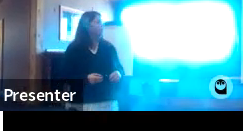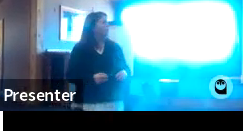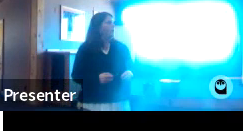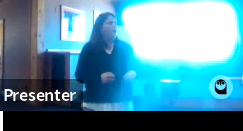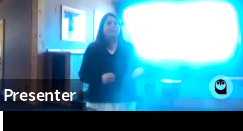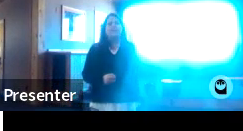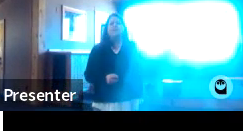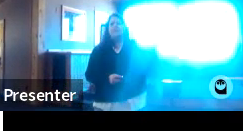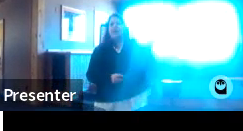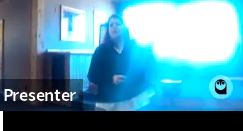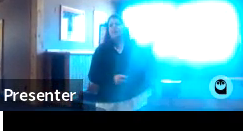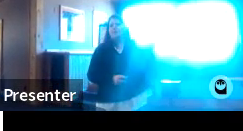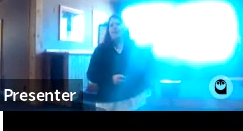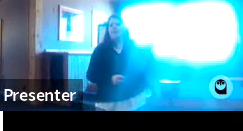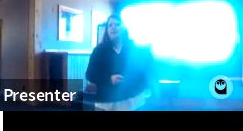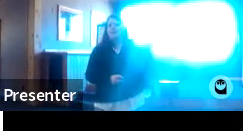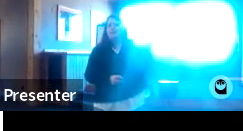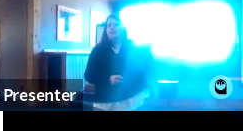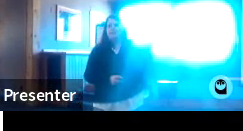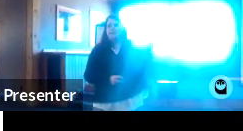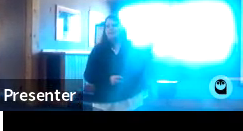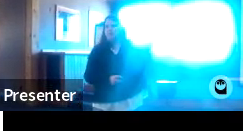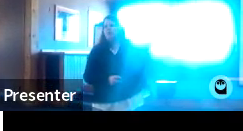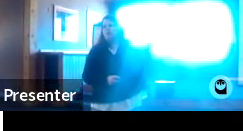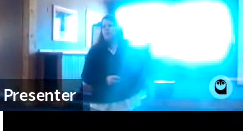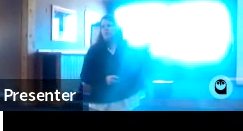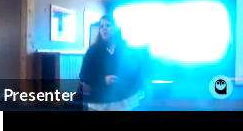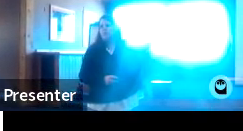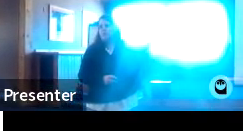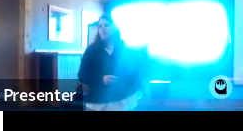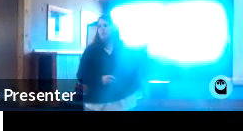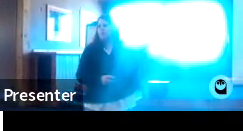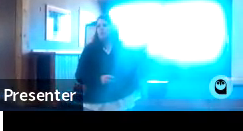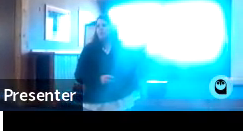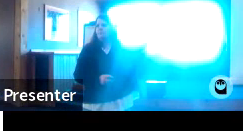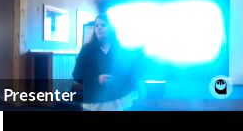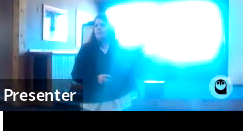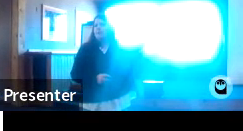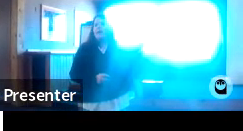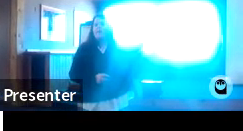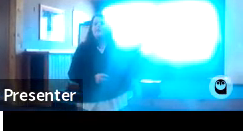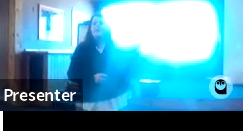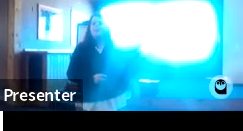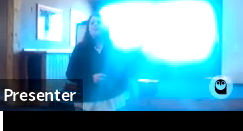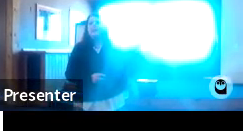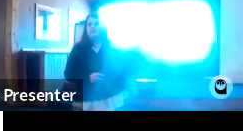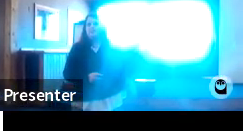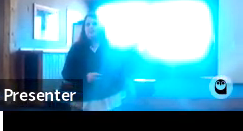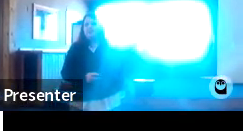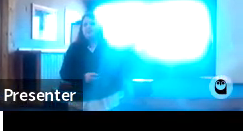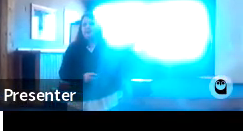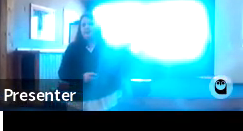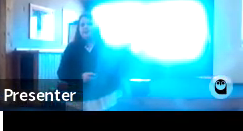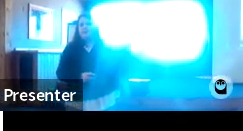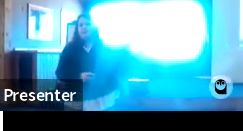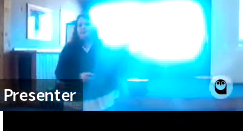we go along. But can you see how you as advocates fit solidly in that role? Now, how many here would like to